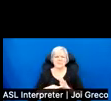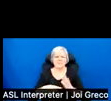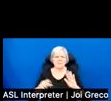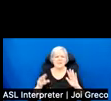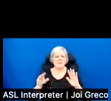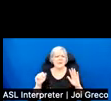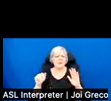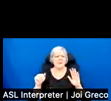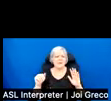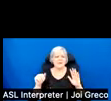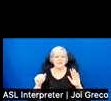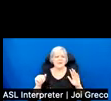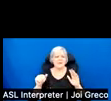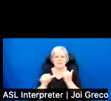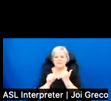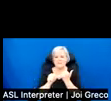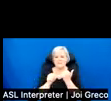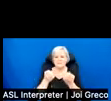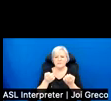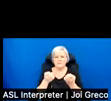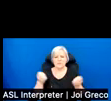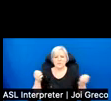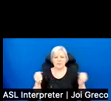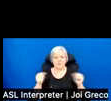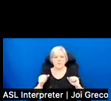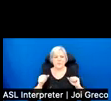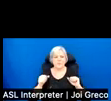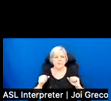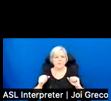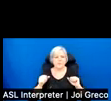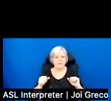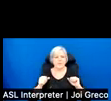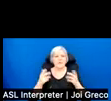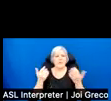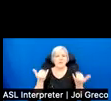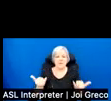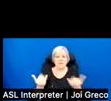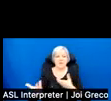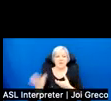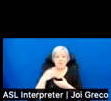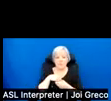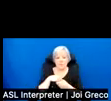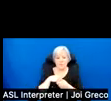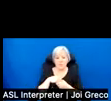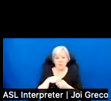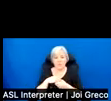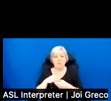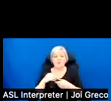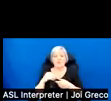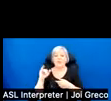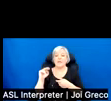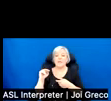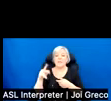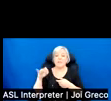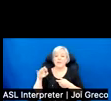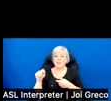devices versus assistive technology. Assistive devices can now actually include an implantable component. So we may need